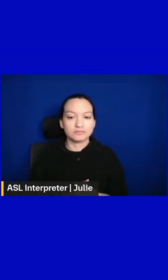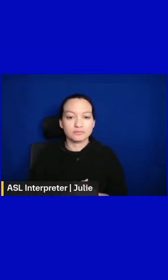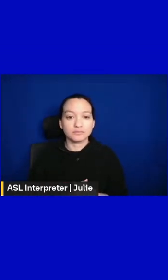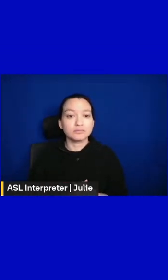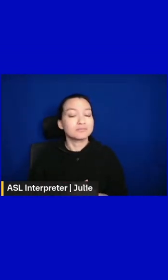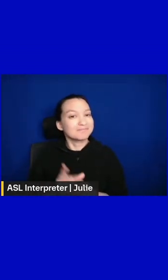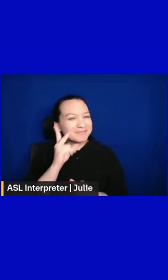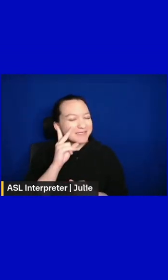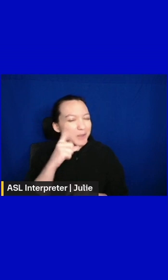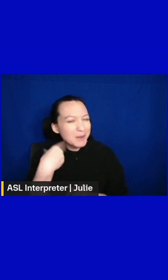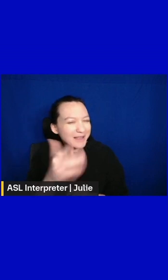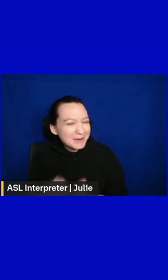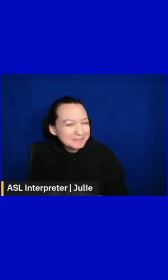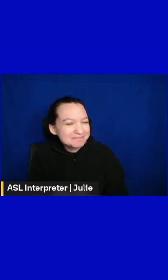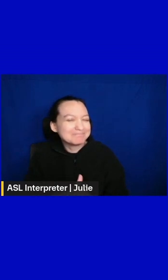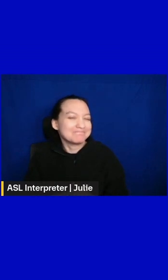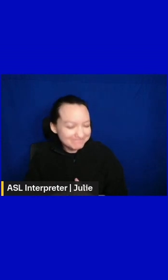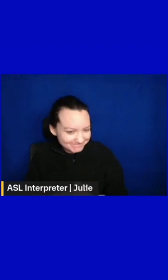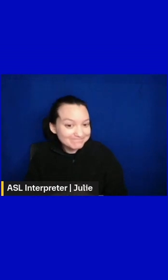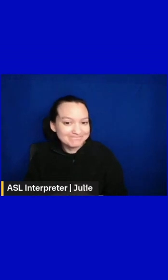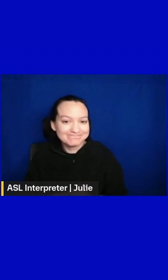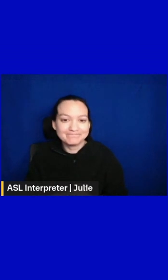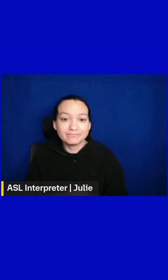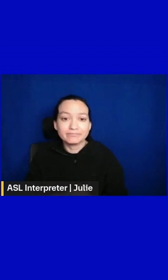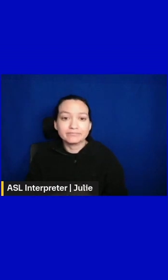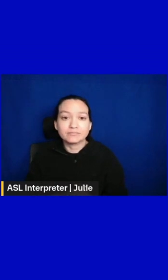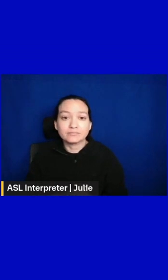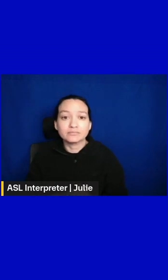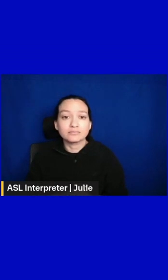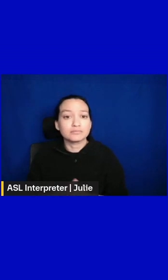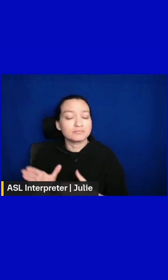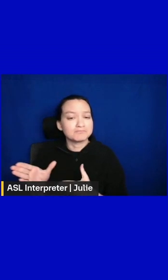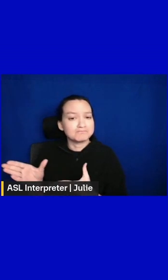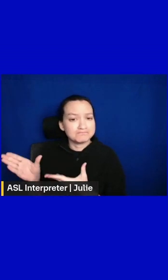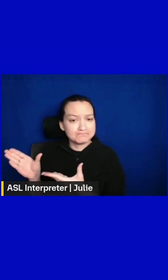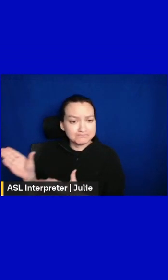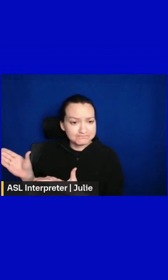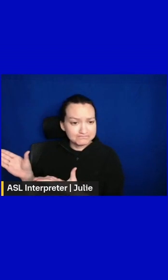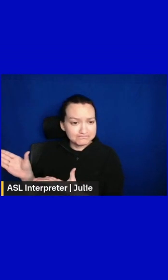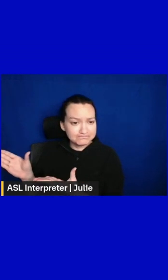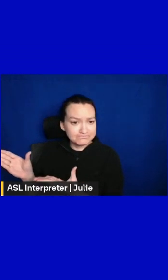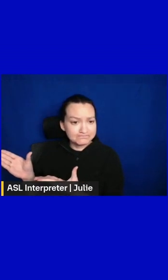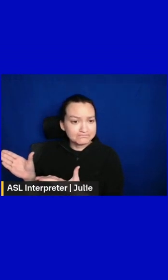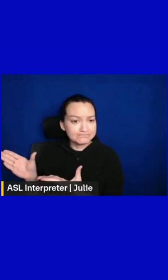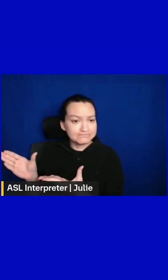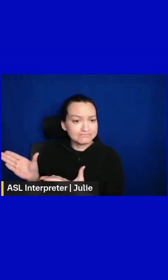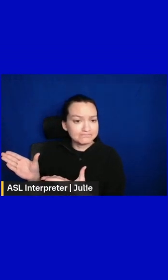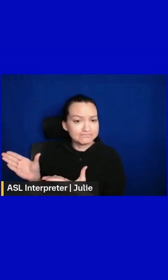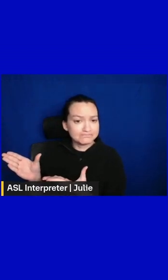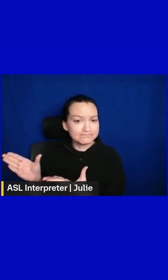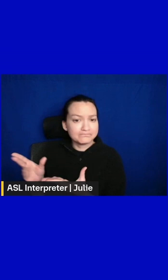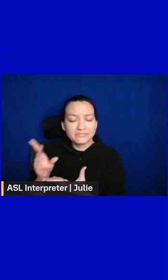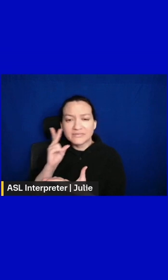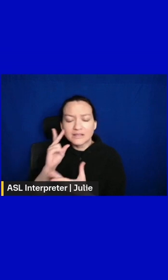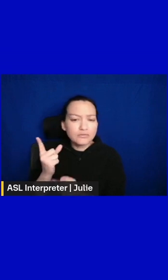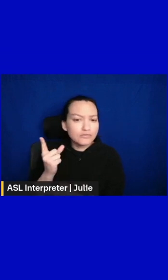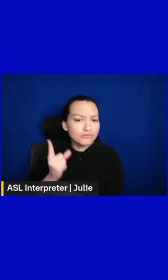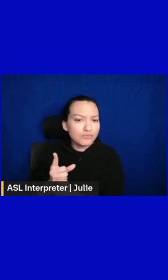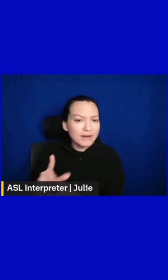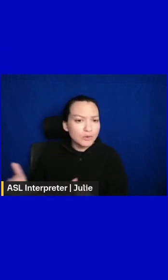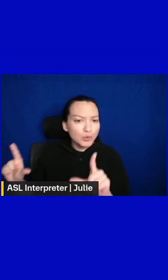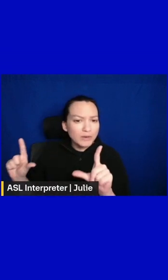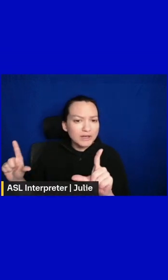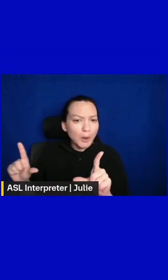take a peek at that. What I have done, and we'll get over to the proper window here,